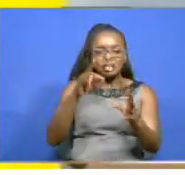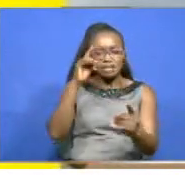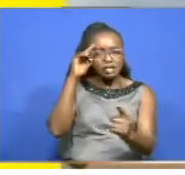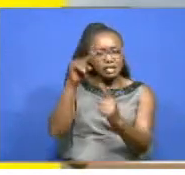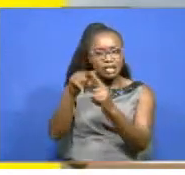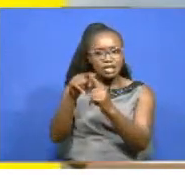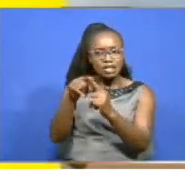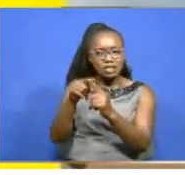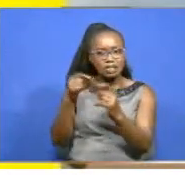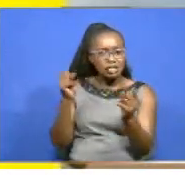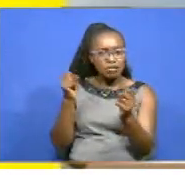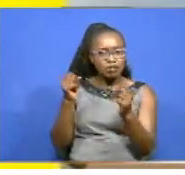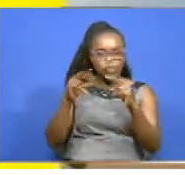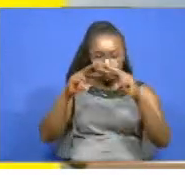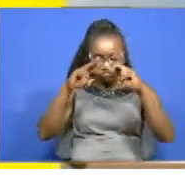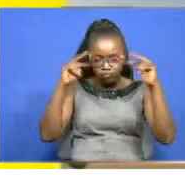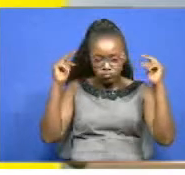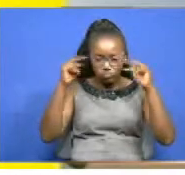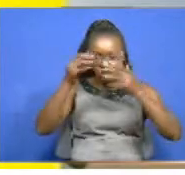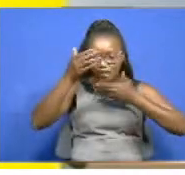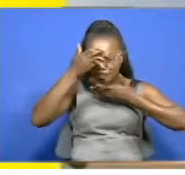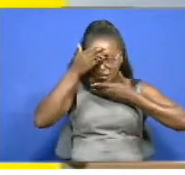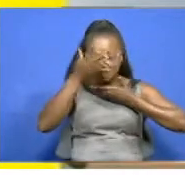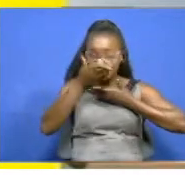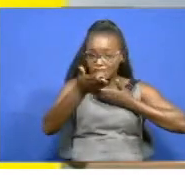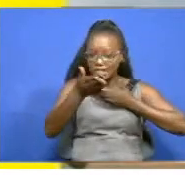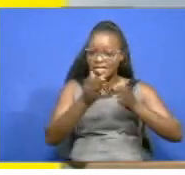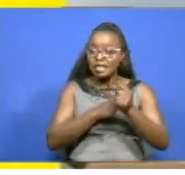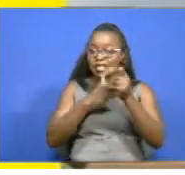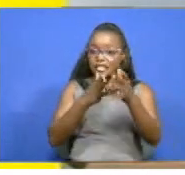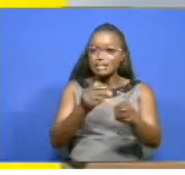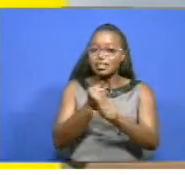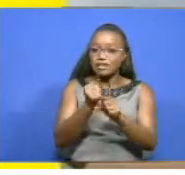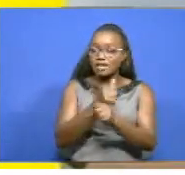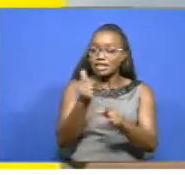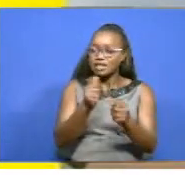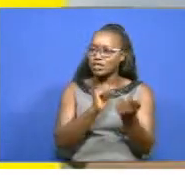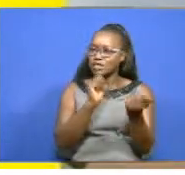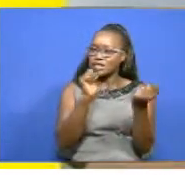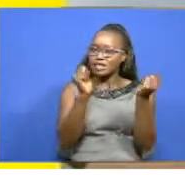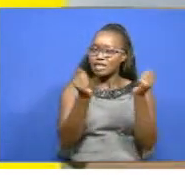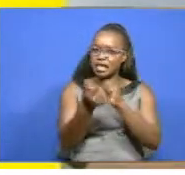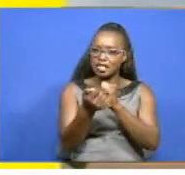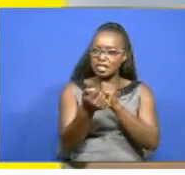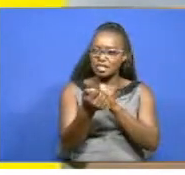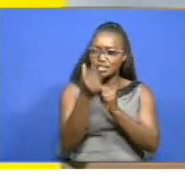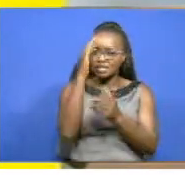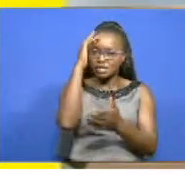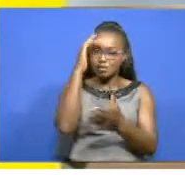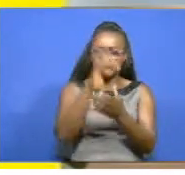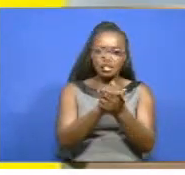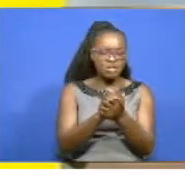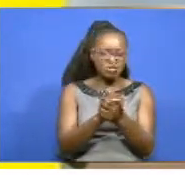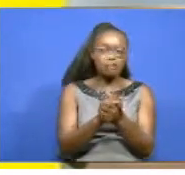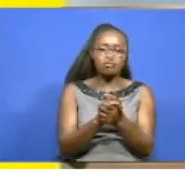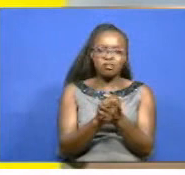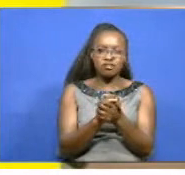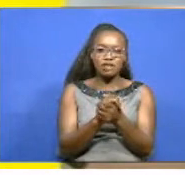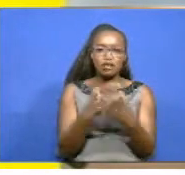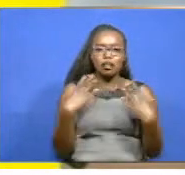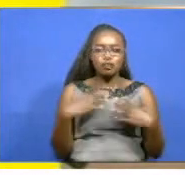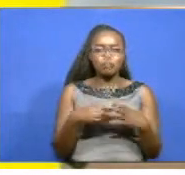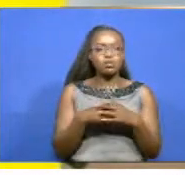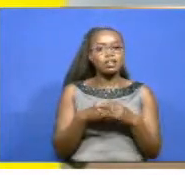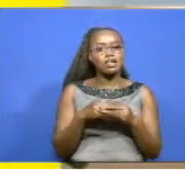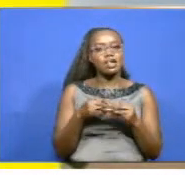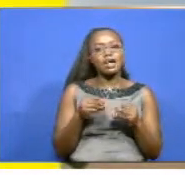these attacks. What is happening? As leaders, have you done anything to sort of change this belief, this narrative, for people to feel comfortable